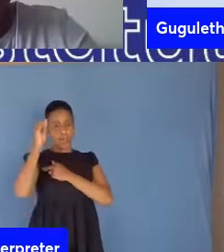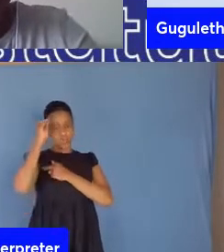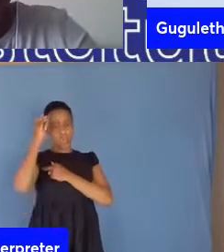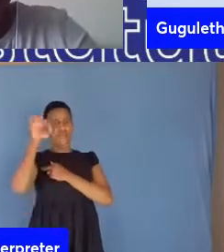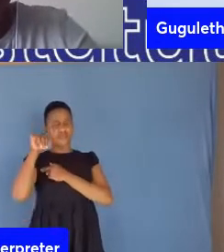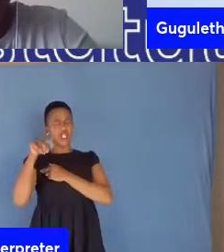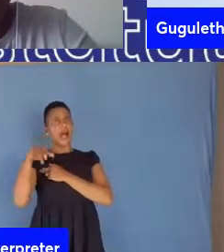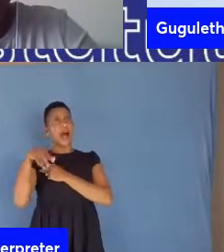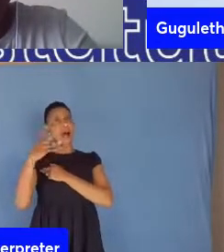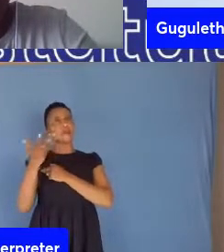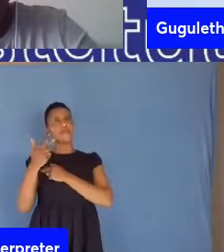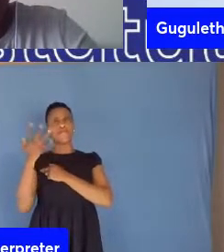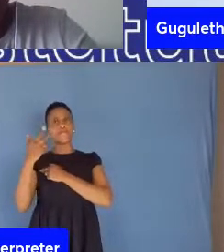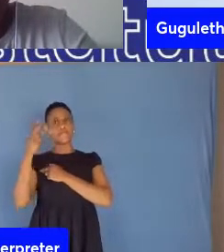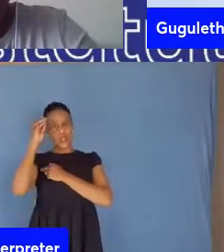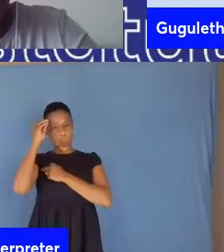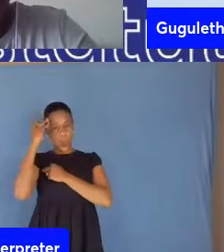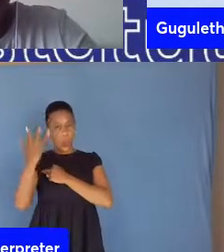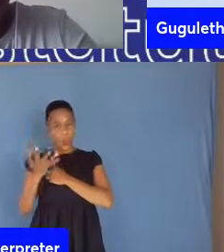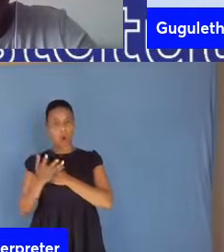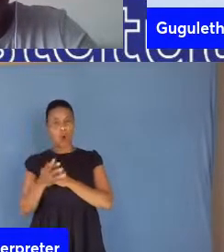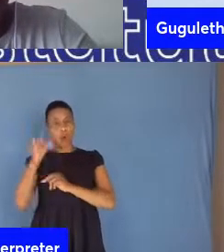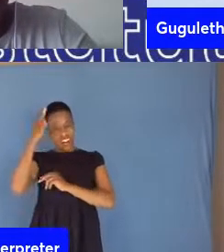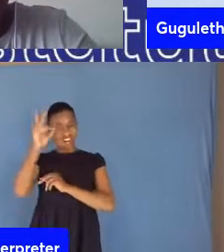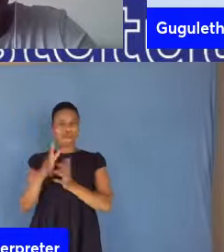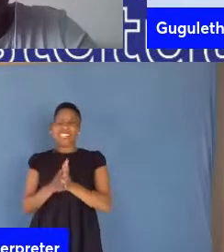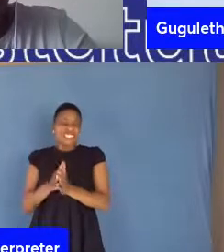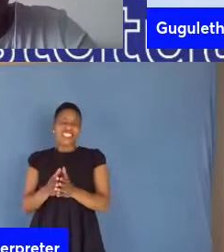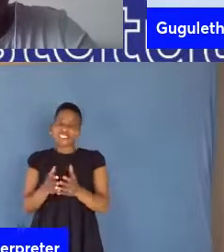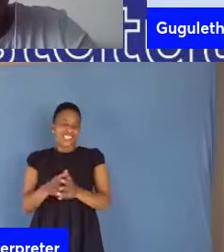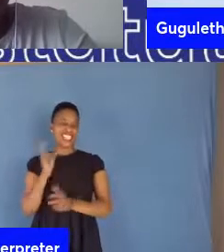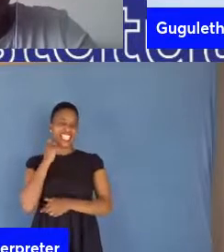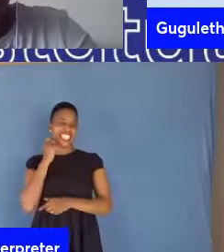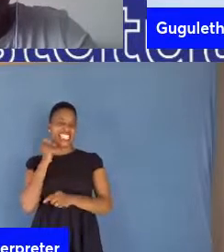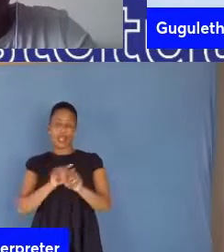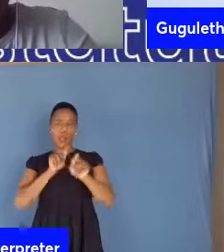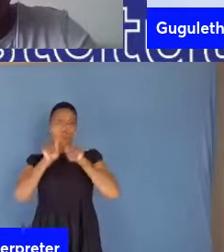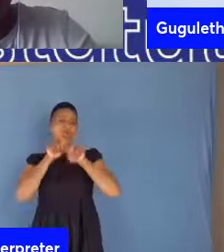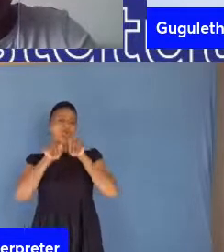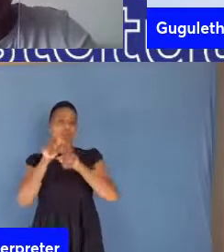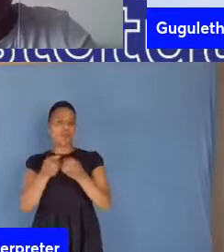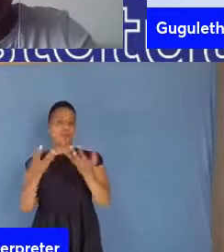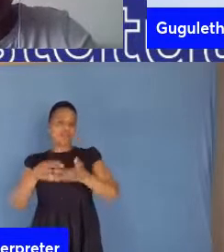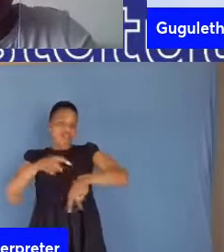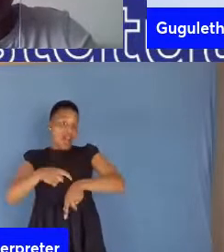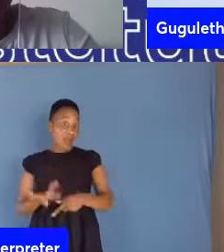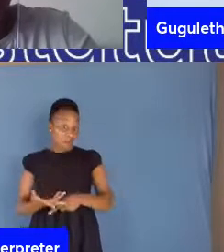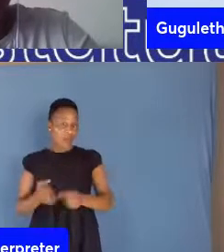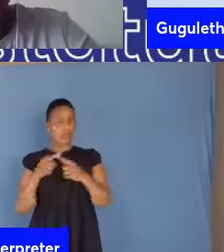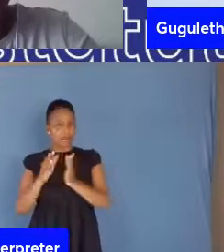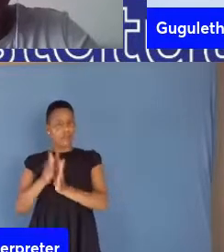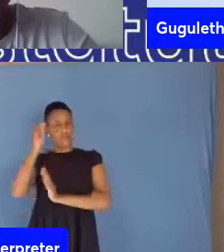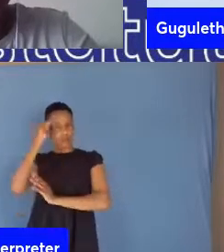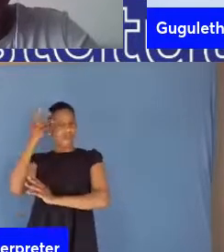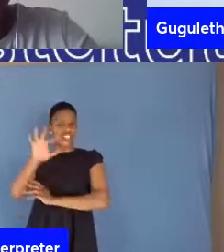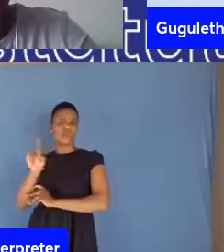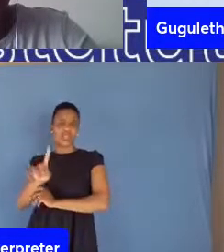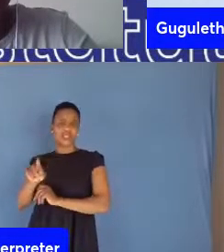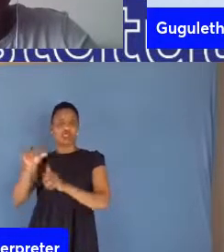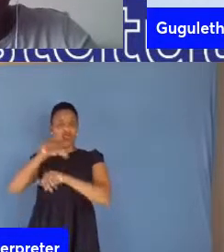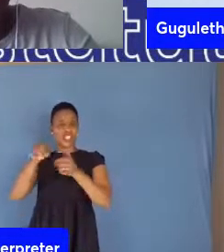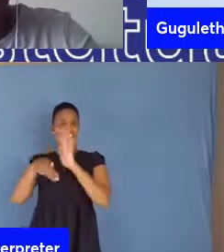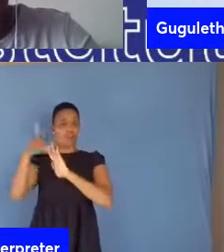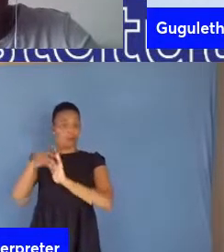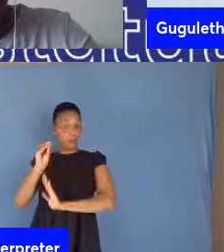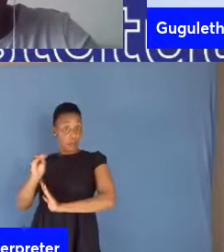the government is easy to blame oftentimes, but I know that the social development is there for people to